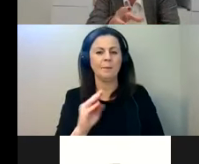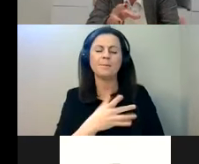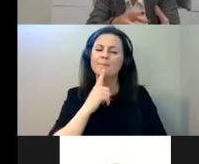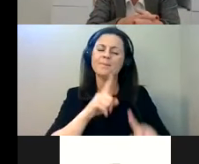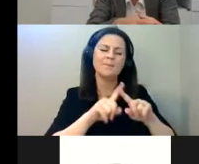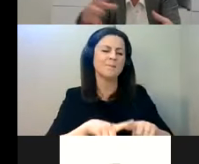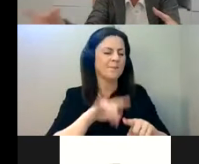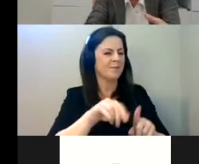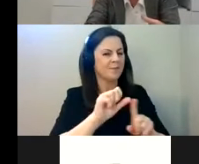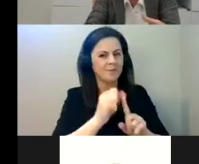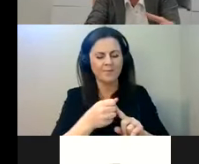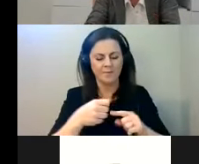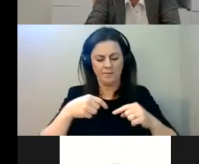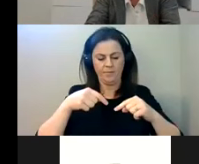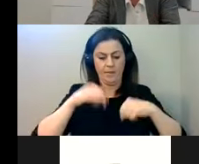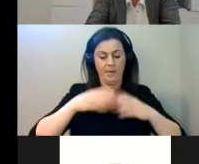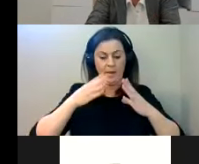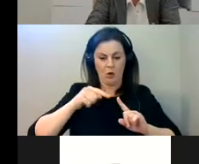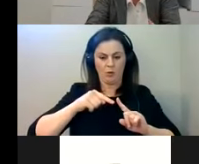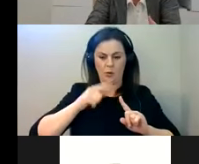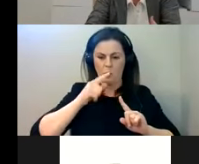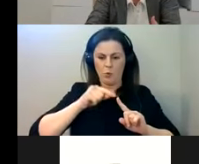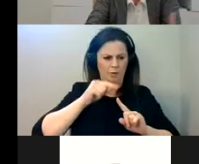this person is in relation to